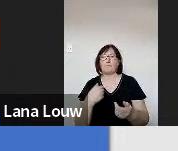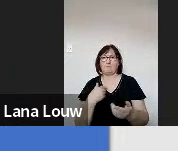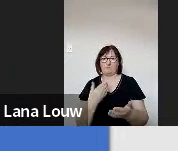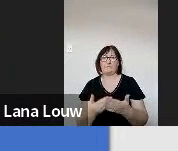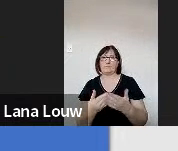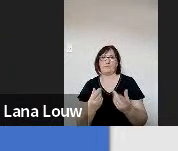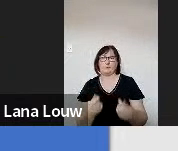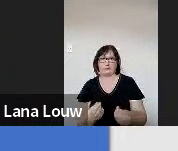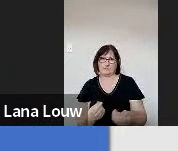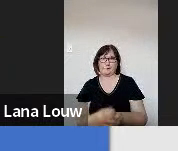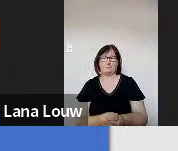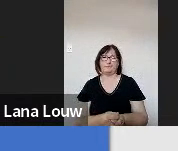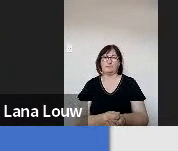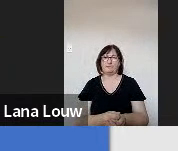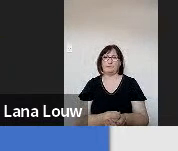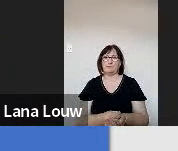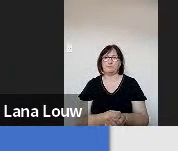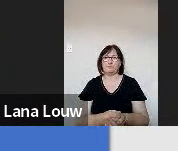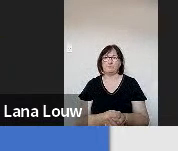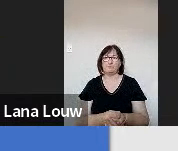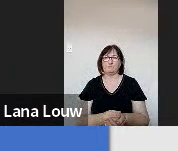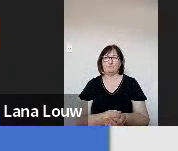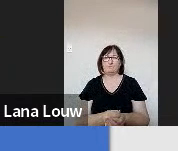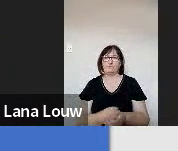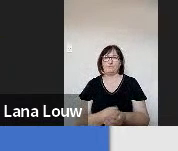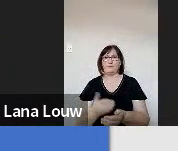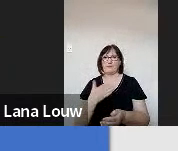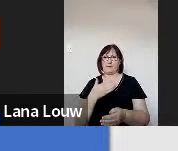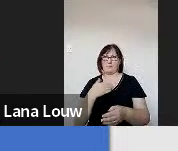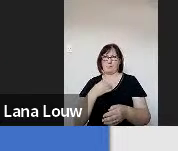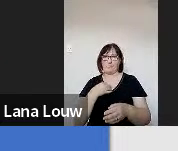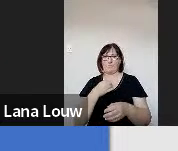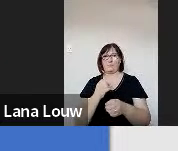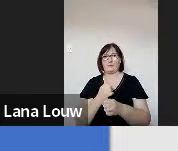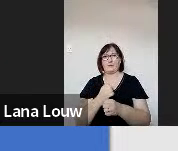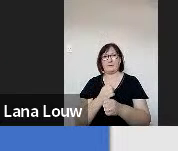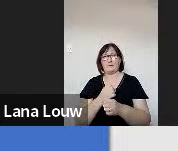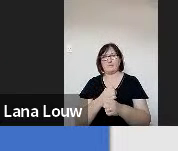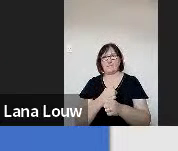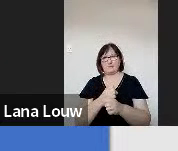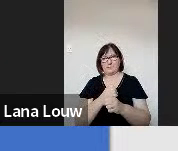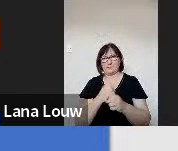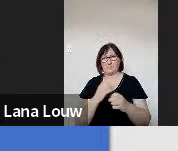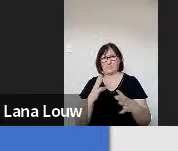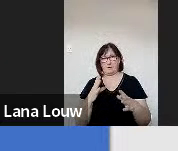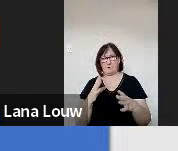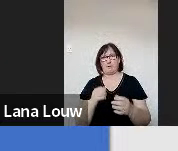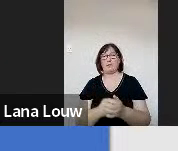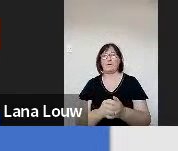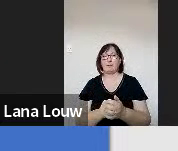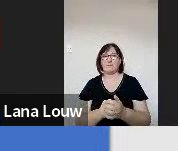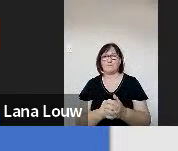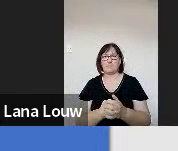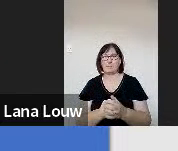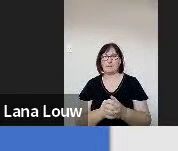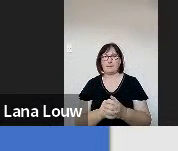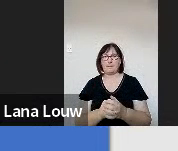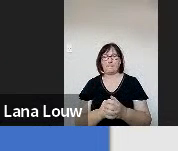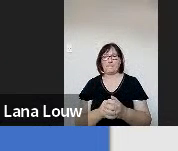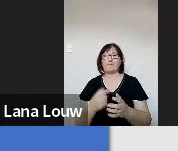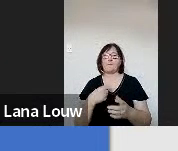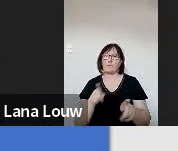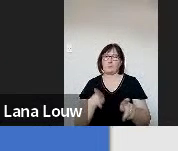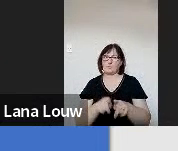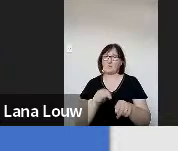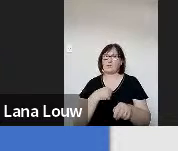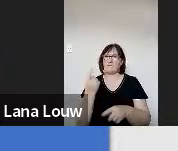Ladies and gentlemen, before I start with the subject matter tariff classification, may I take this opportunity to